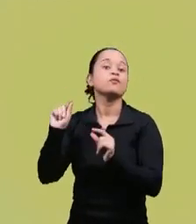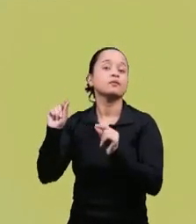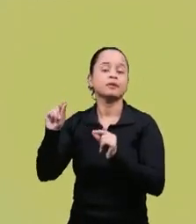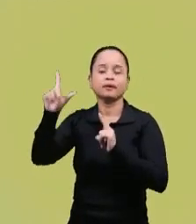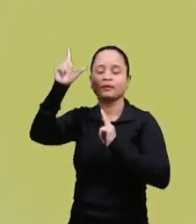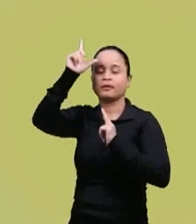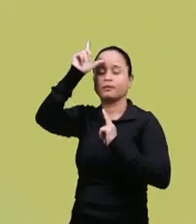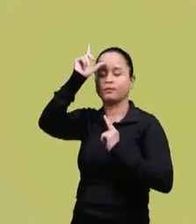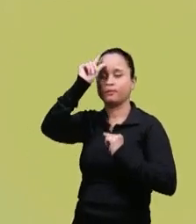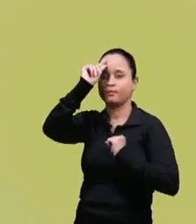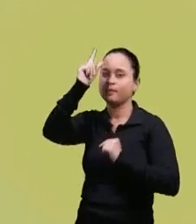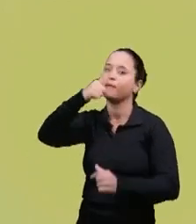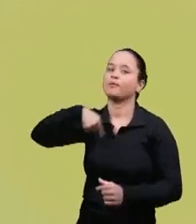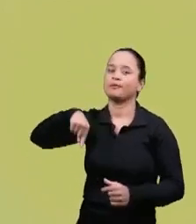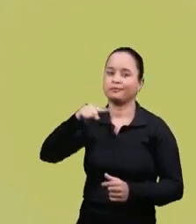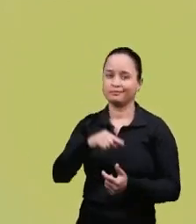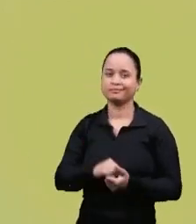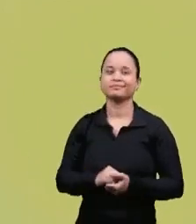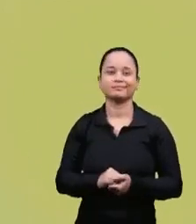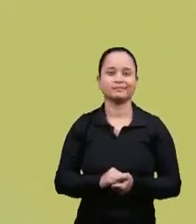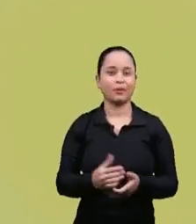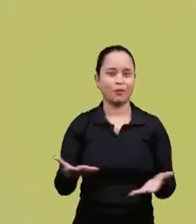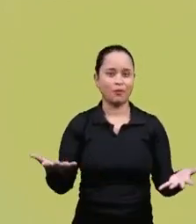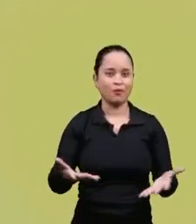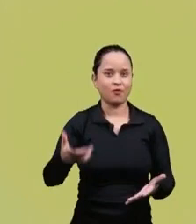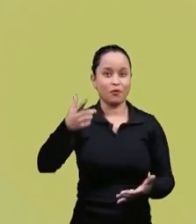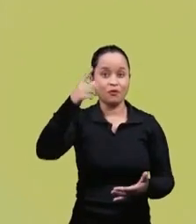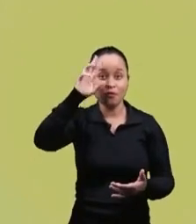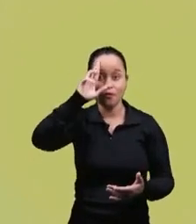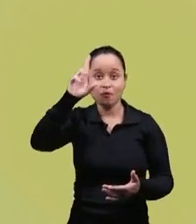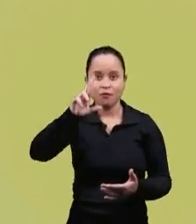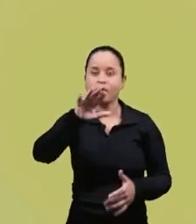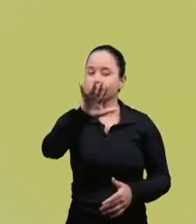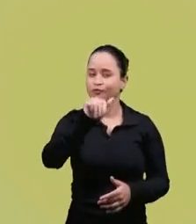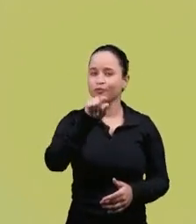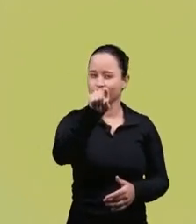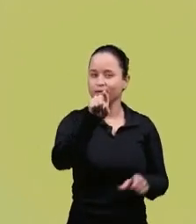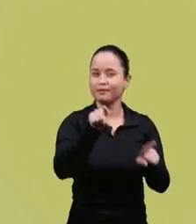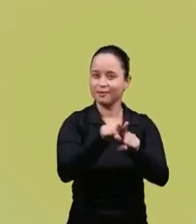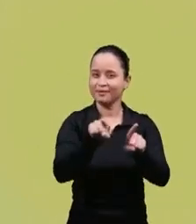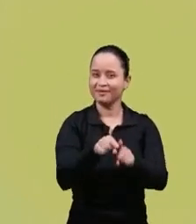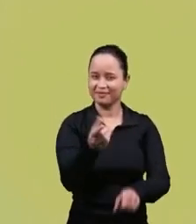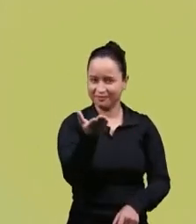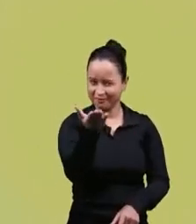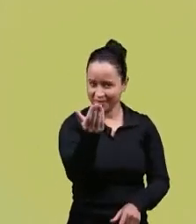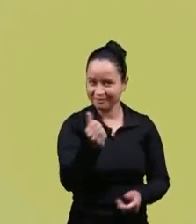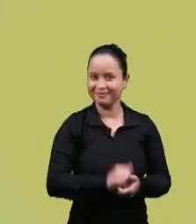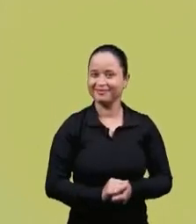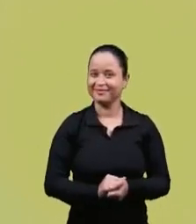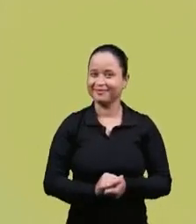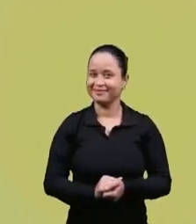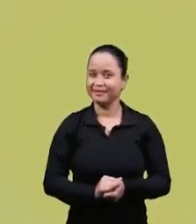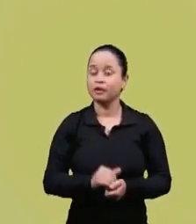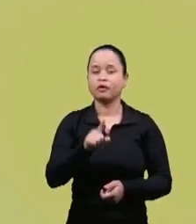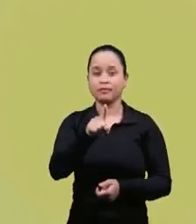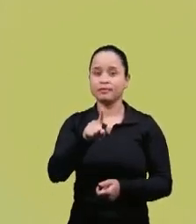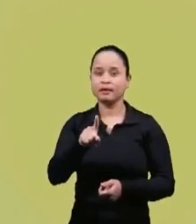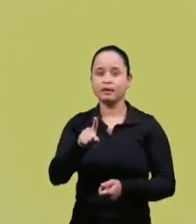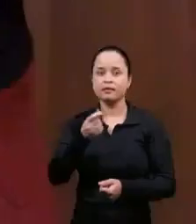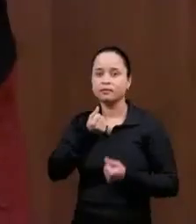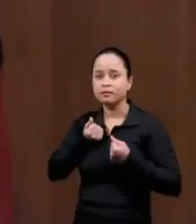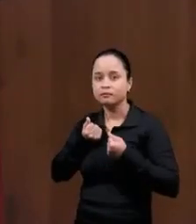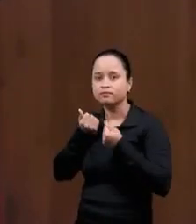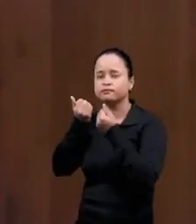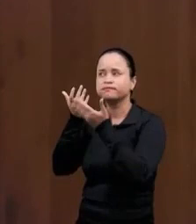And today, the Lord is calling you as well. Come to me. Tell Jesus. Look